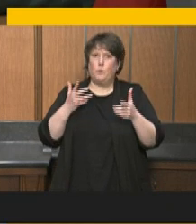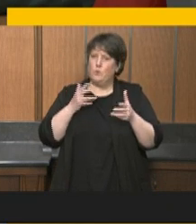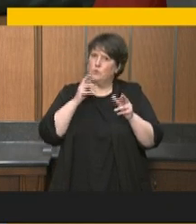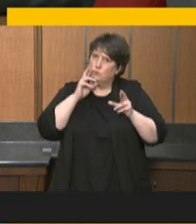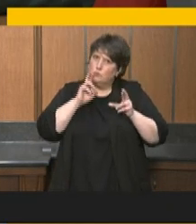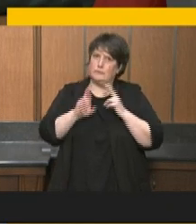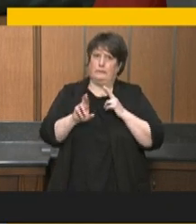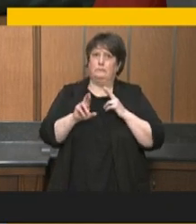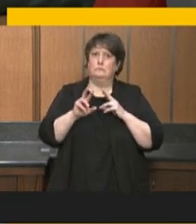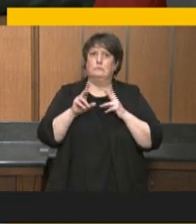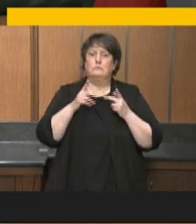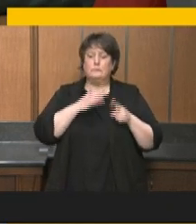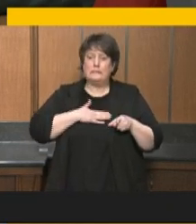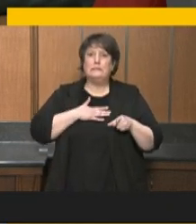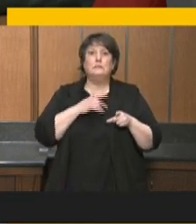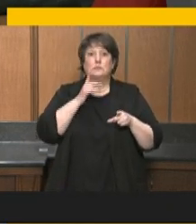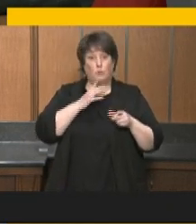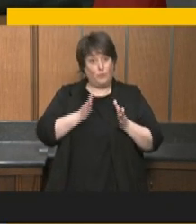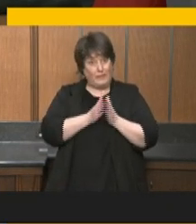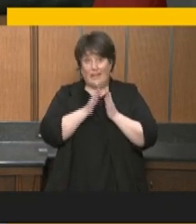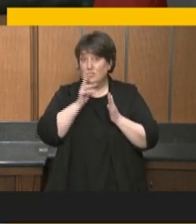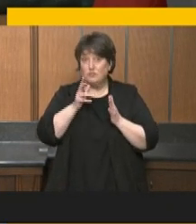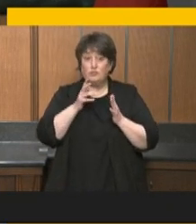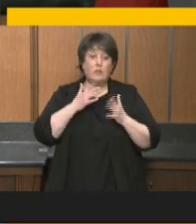avoid non-essential travel.